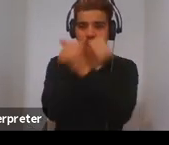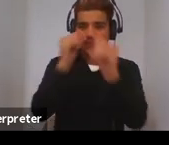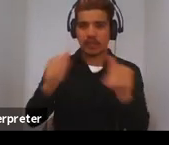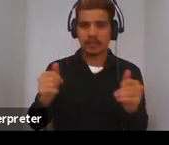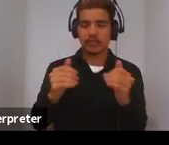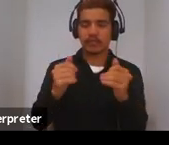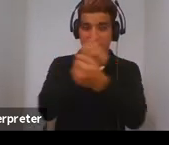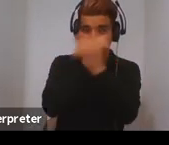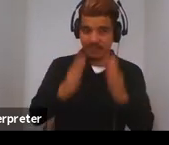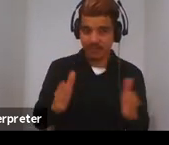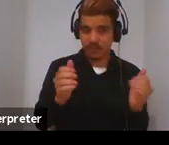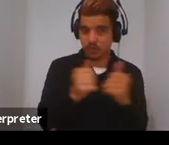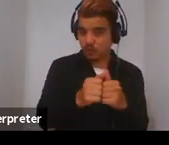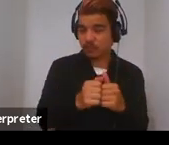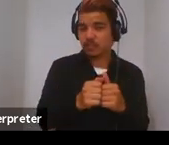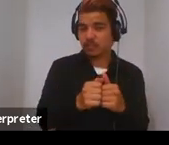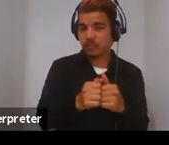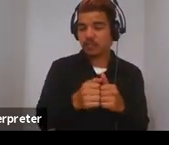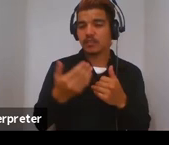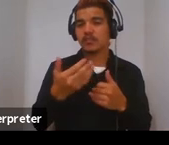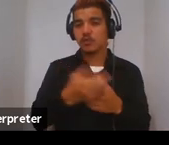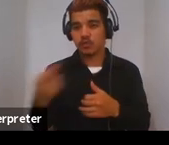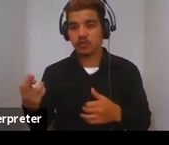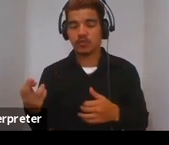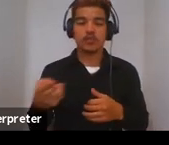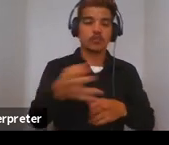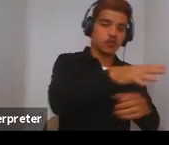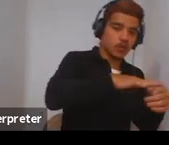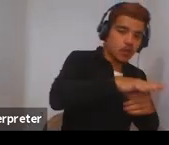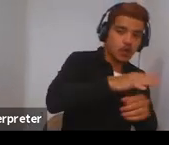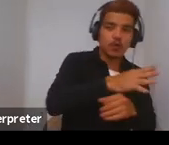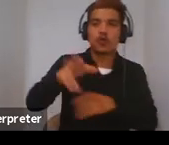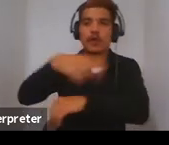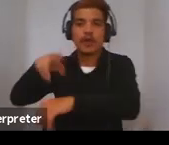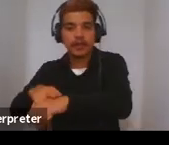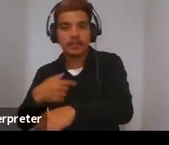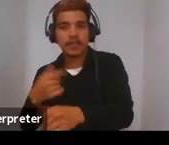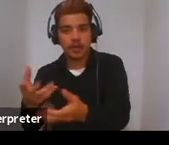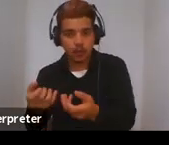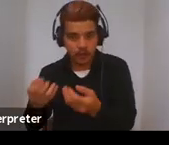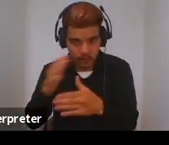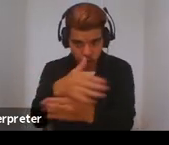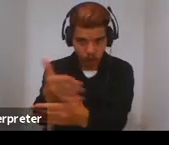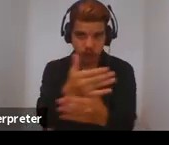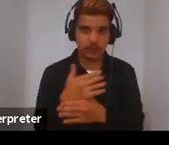So there's local and national and international resources I want to share with you as well.